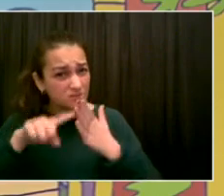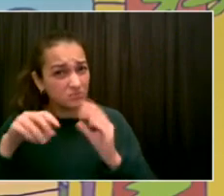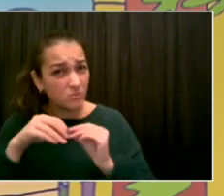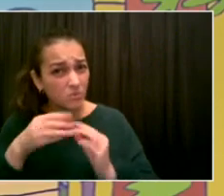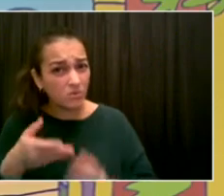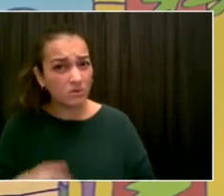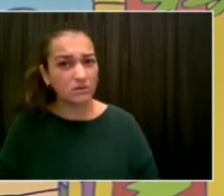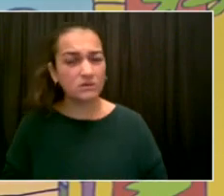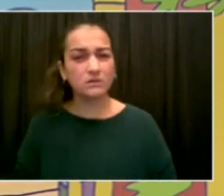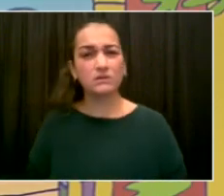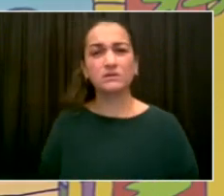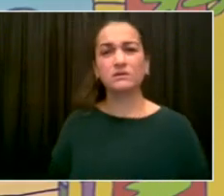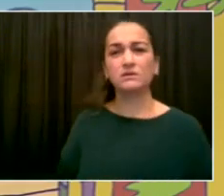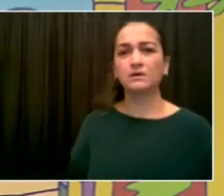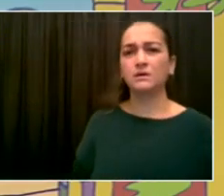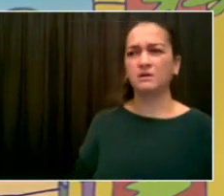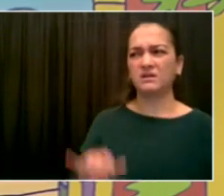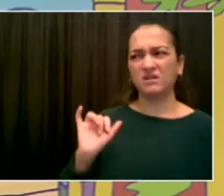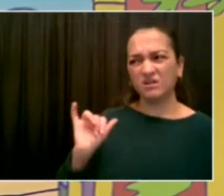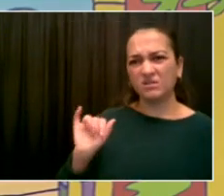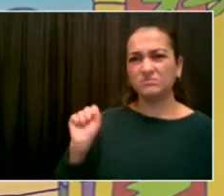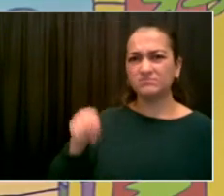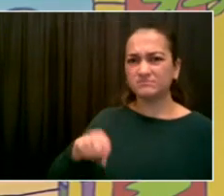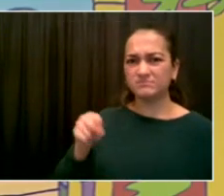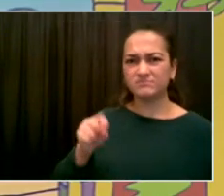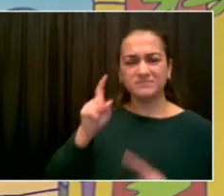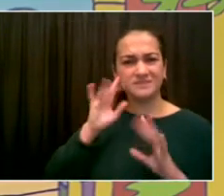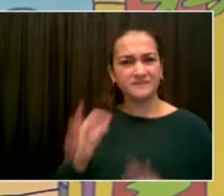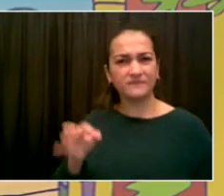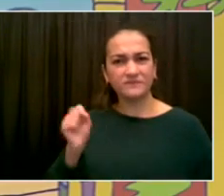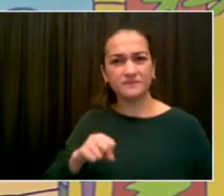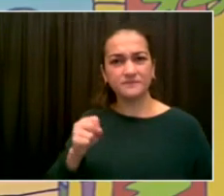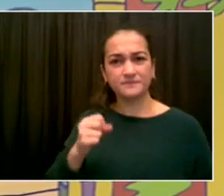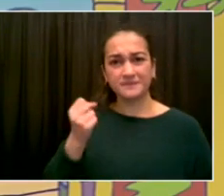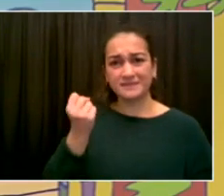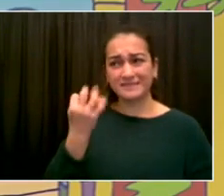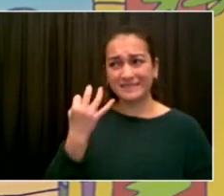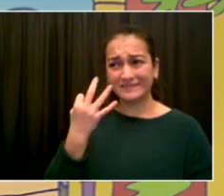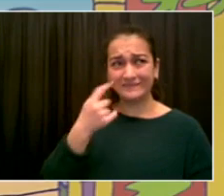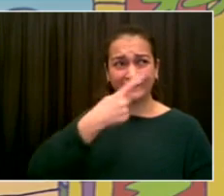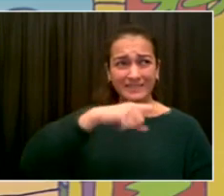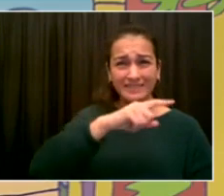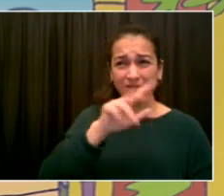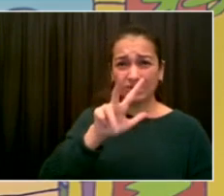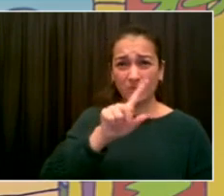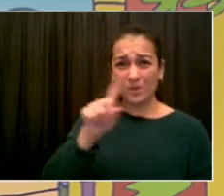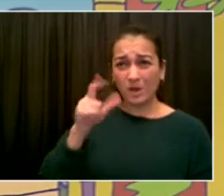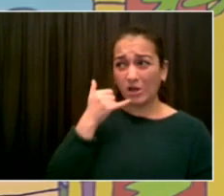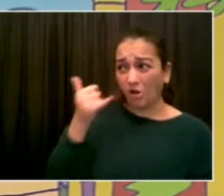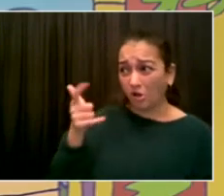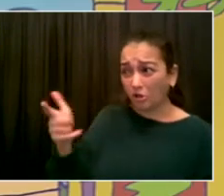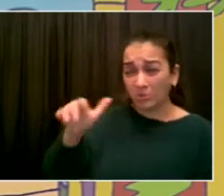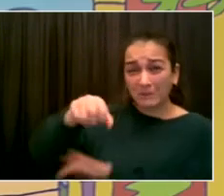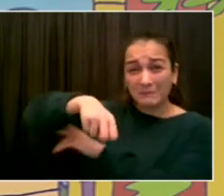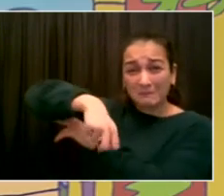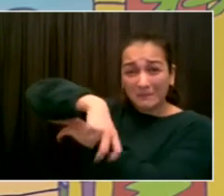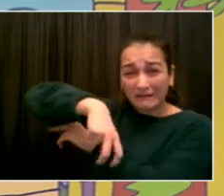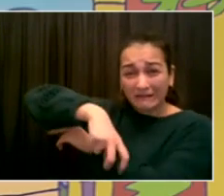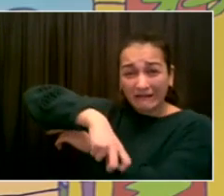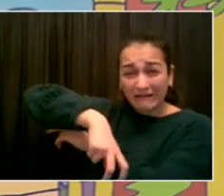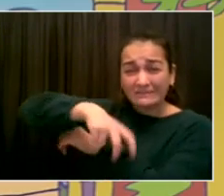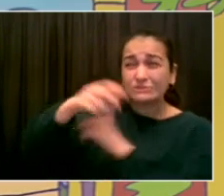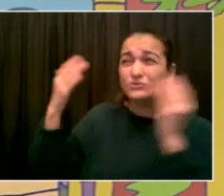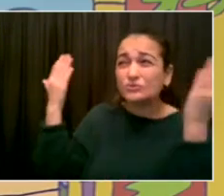is, and whether it is coming from a city employee or someplace else, it's not good. So what we need to know is what happened in those